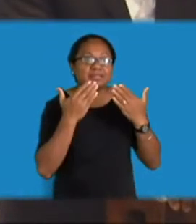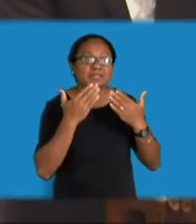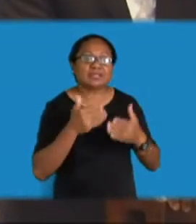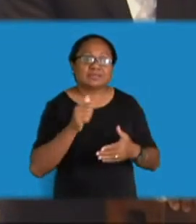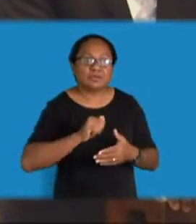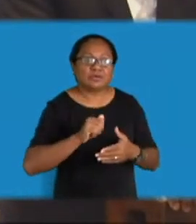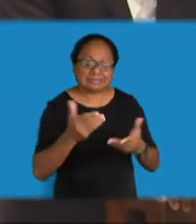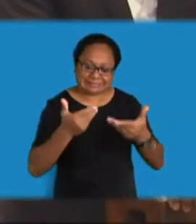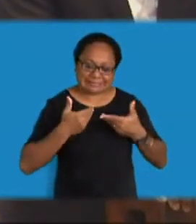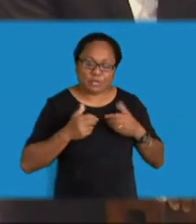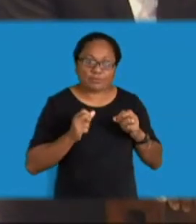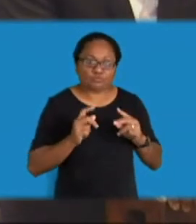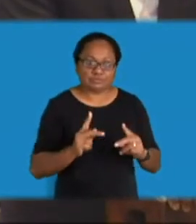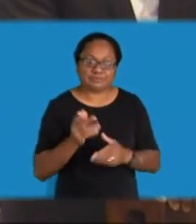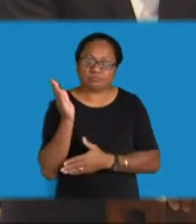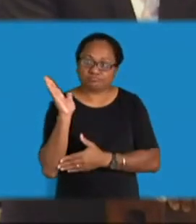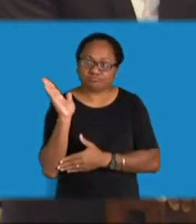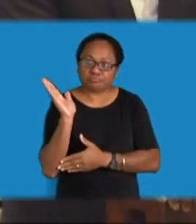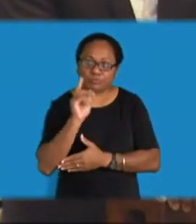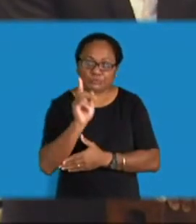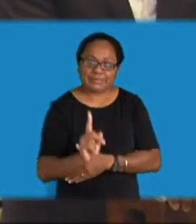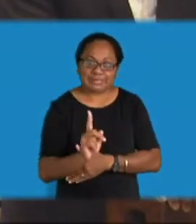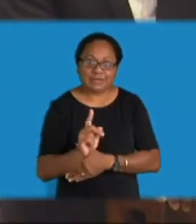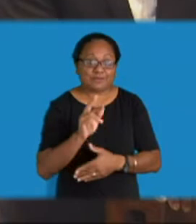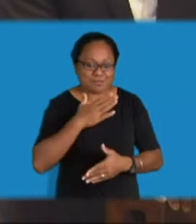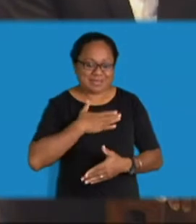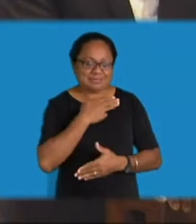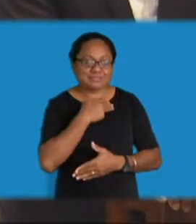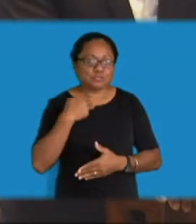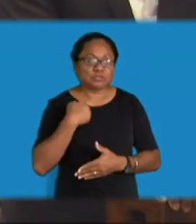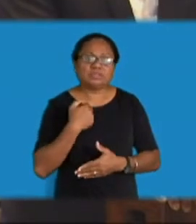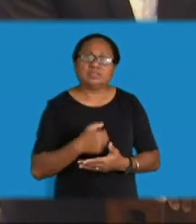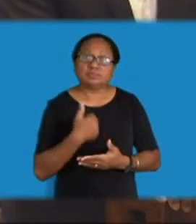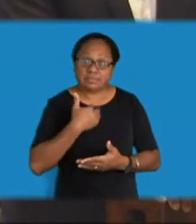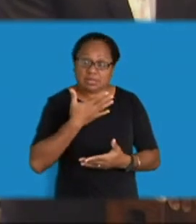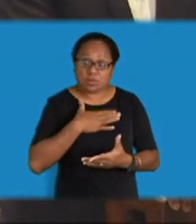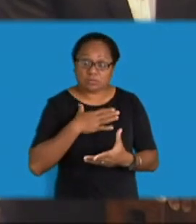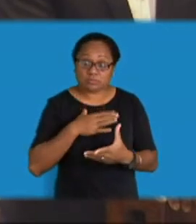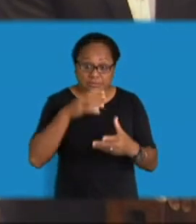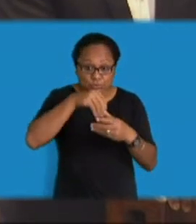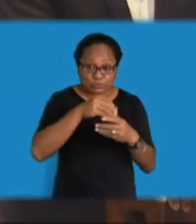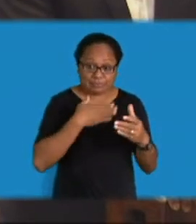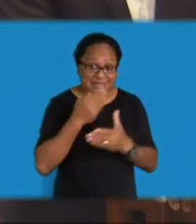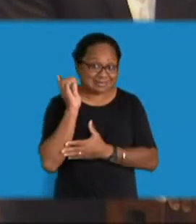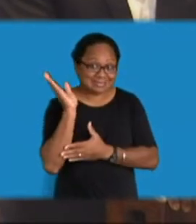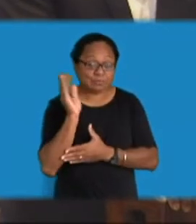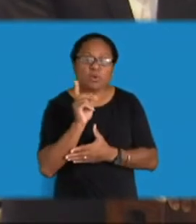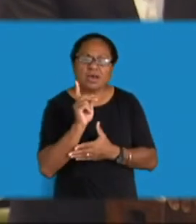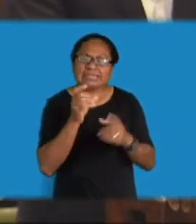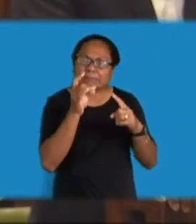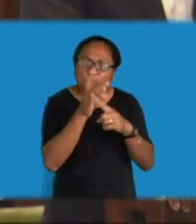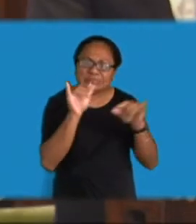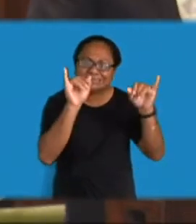deliver a ministerial statement. Madam Speaker, I wish to cover in this statement key issues that have been